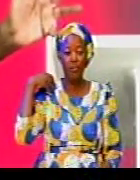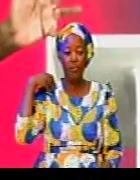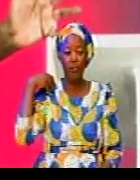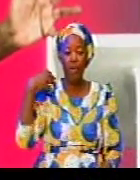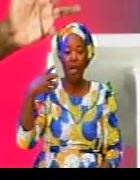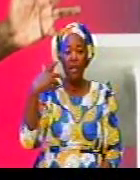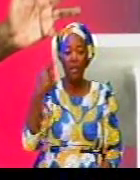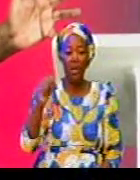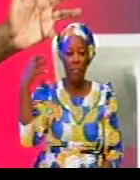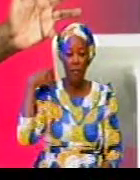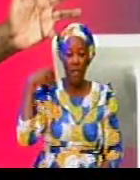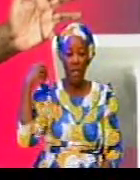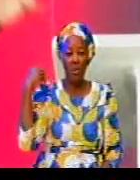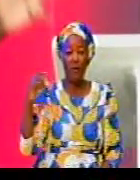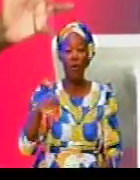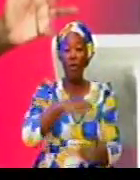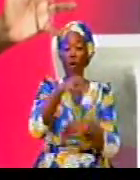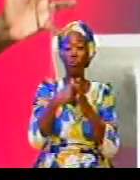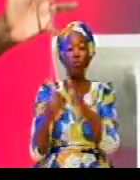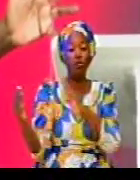Savior,